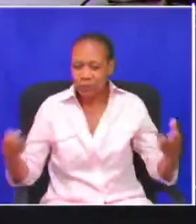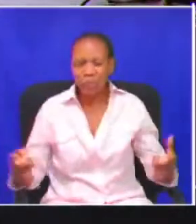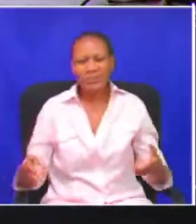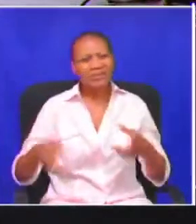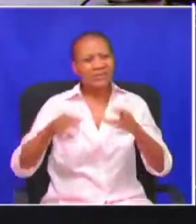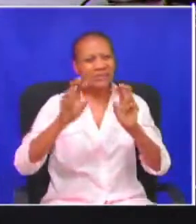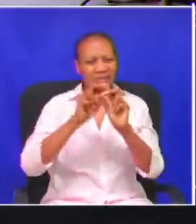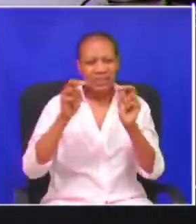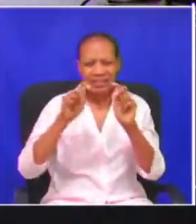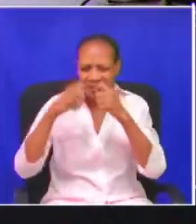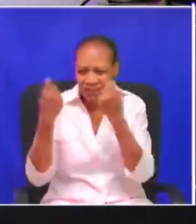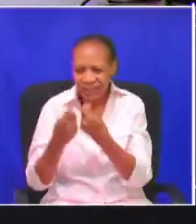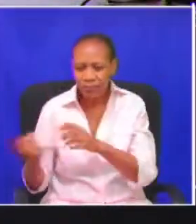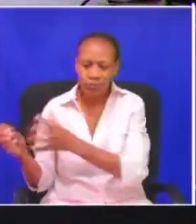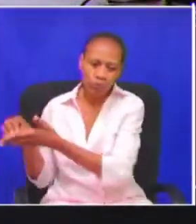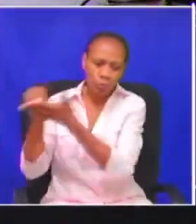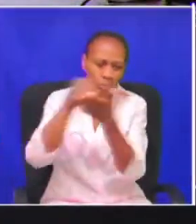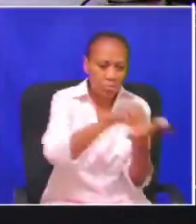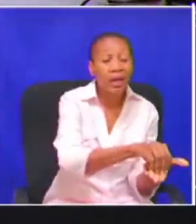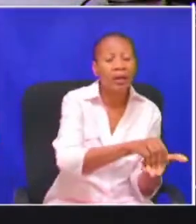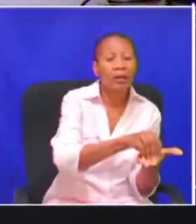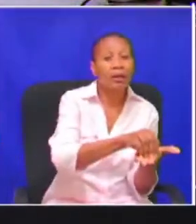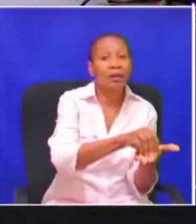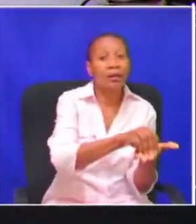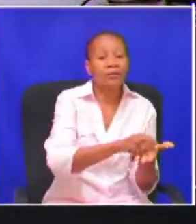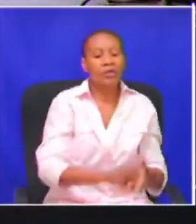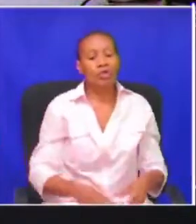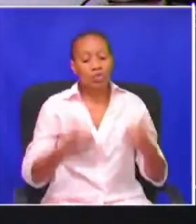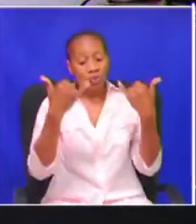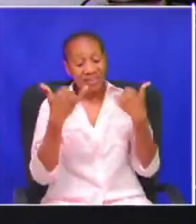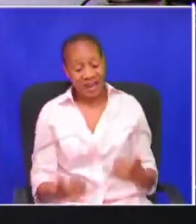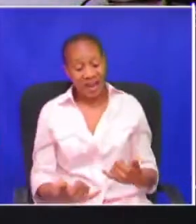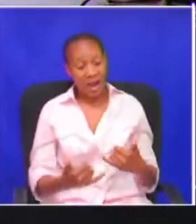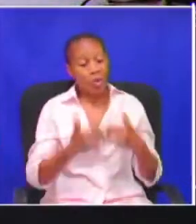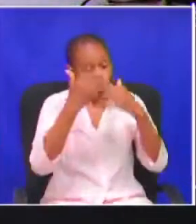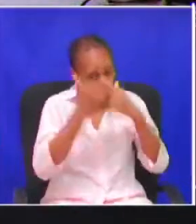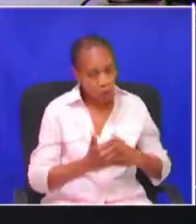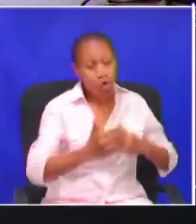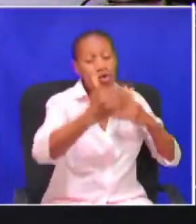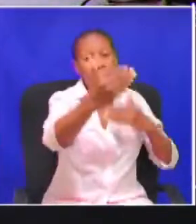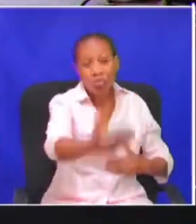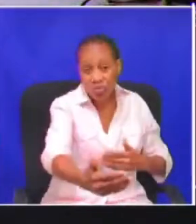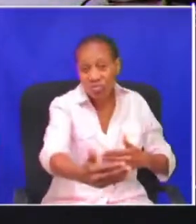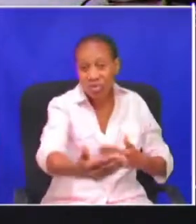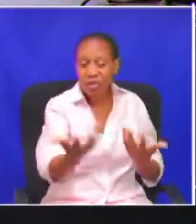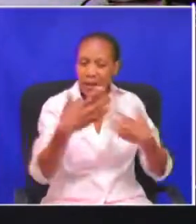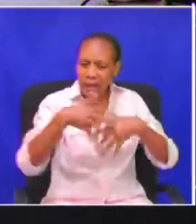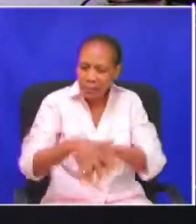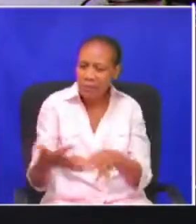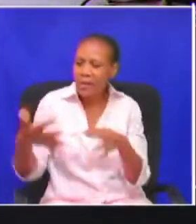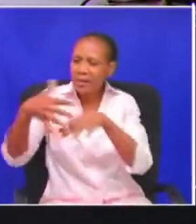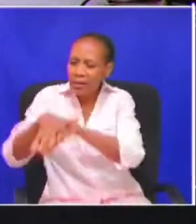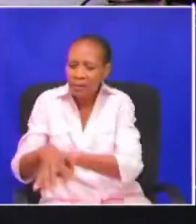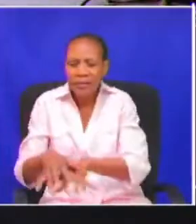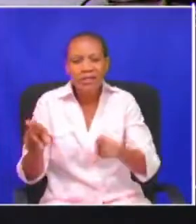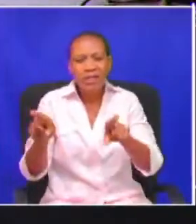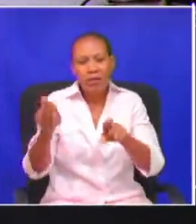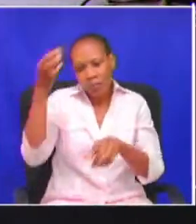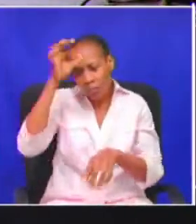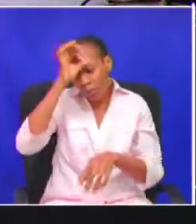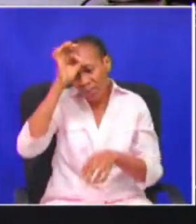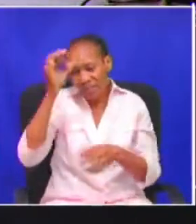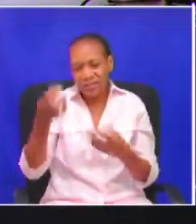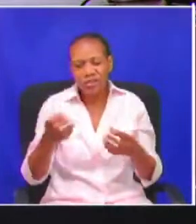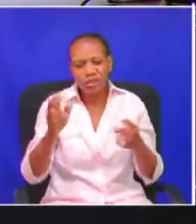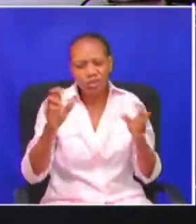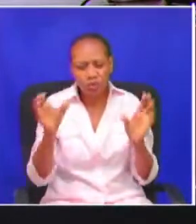units. Immediate and medium-term policing interventions currently being implemented include enhanced